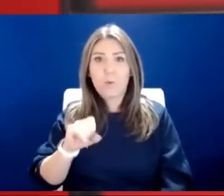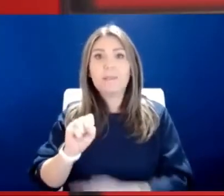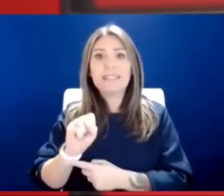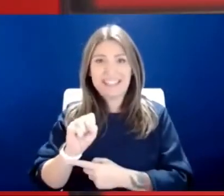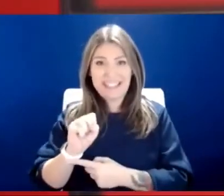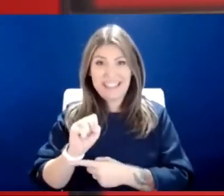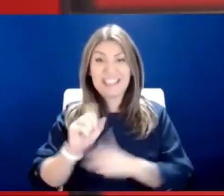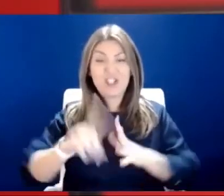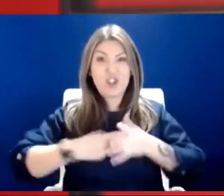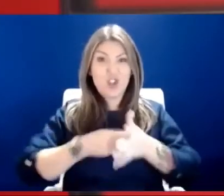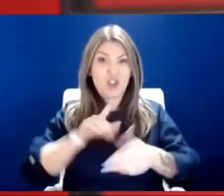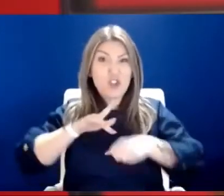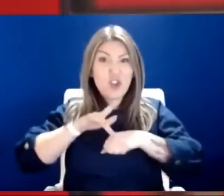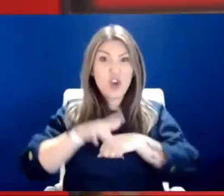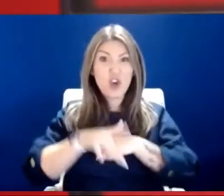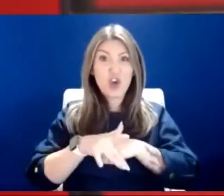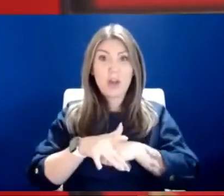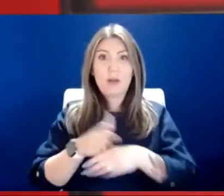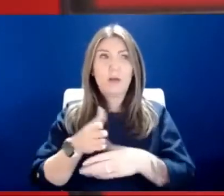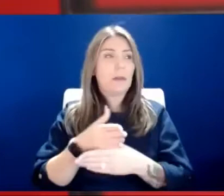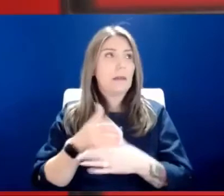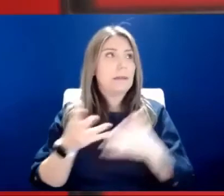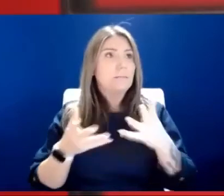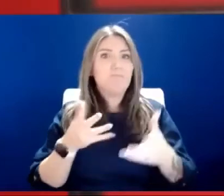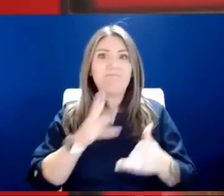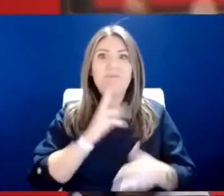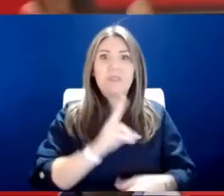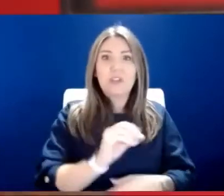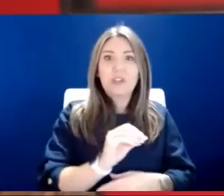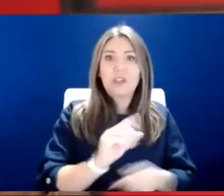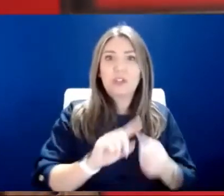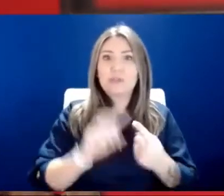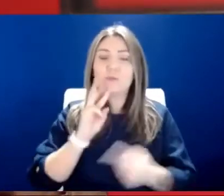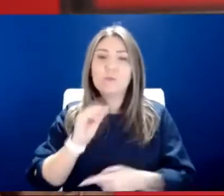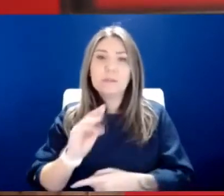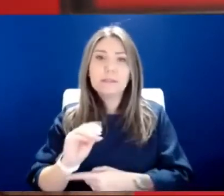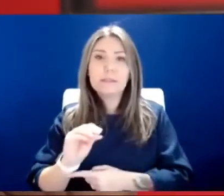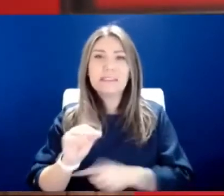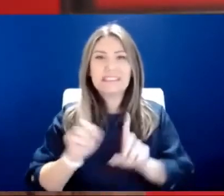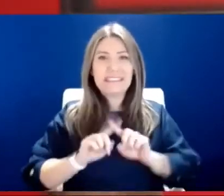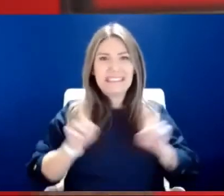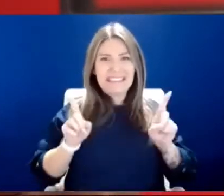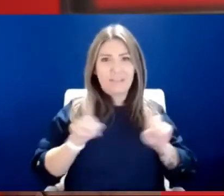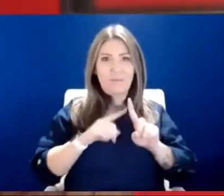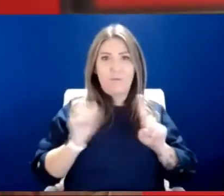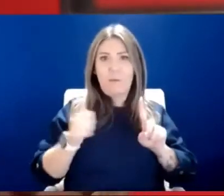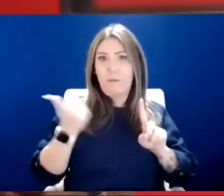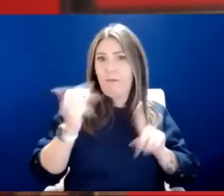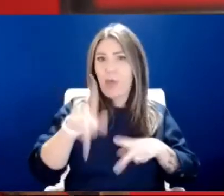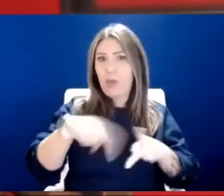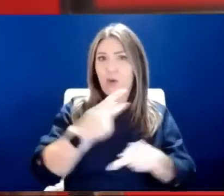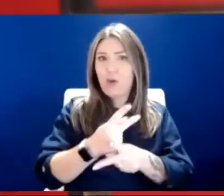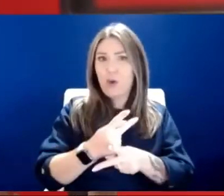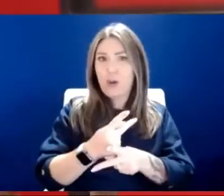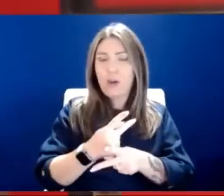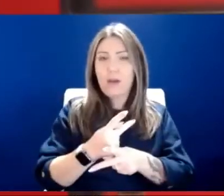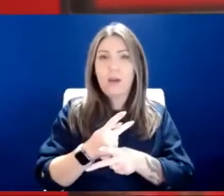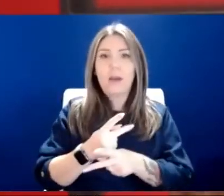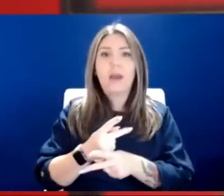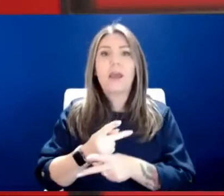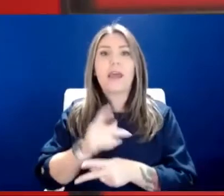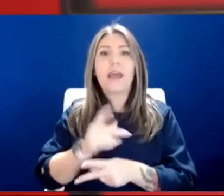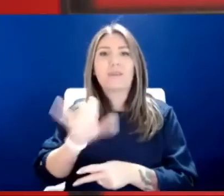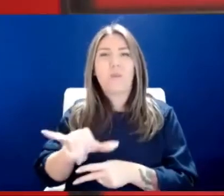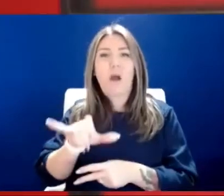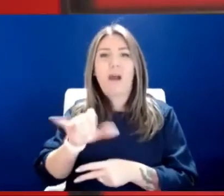like between the age of 30 to 60, way earlier than a different type, which is wild type ATTR amyloidosis,